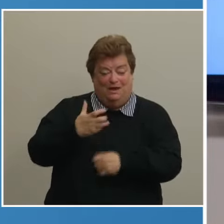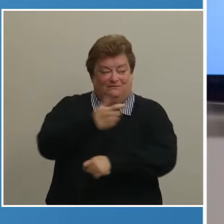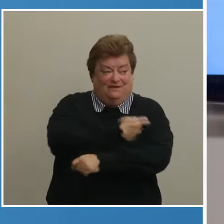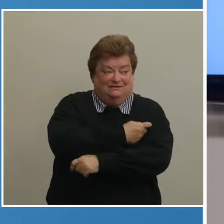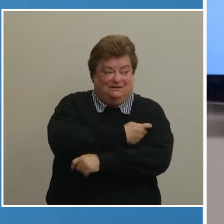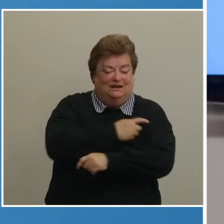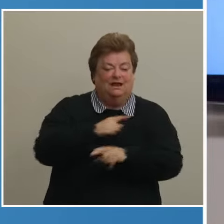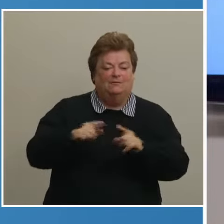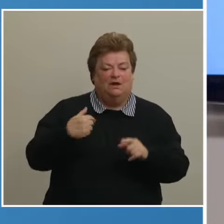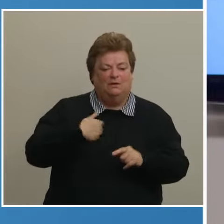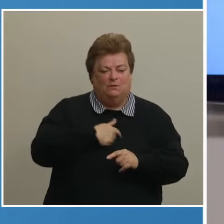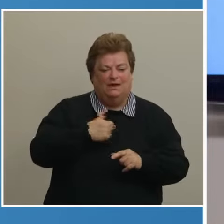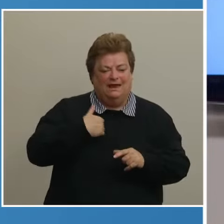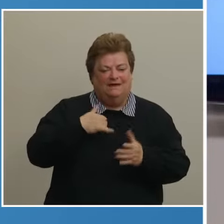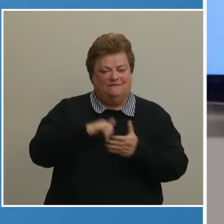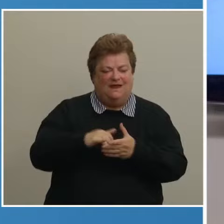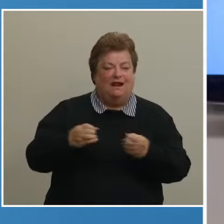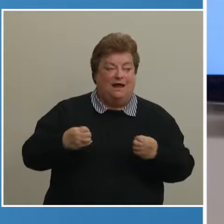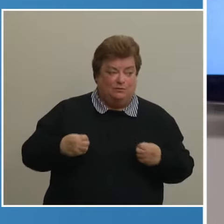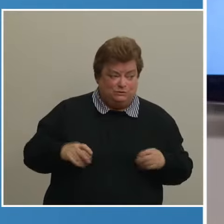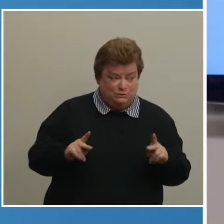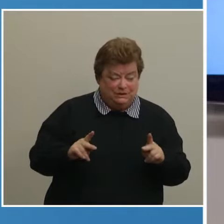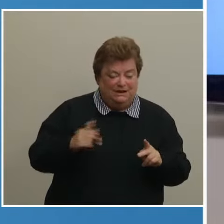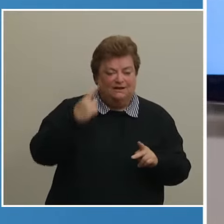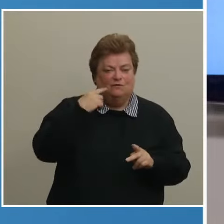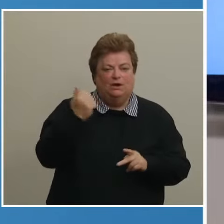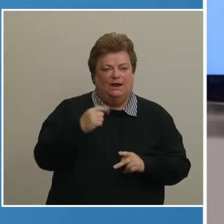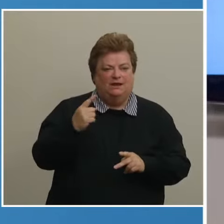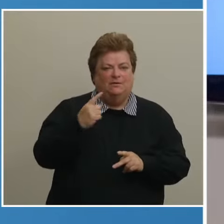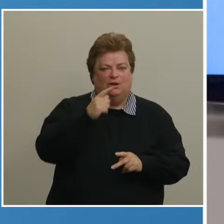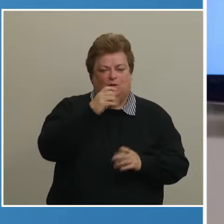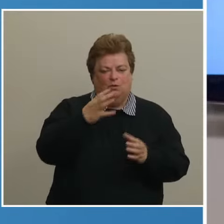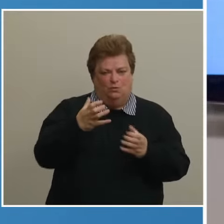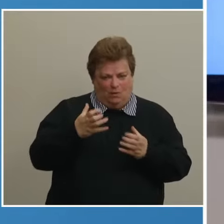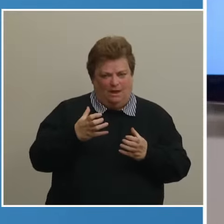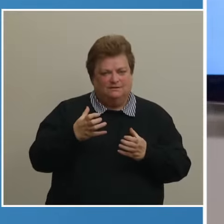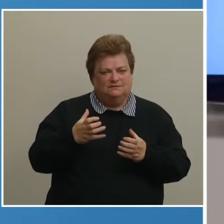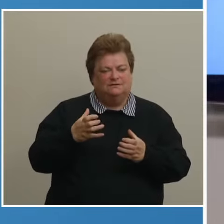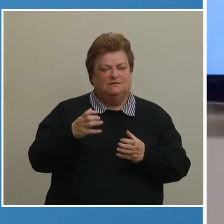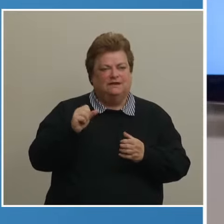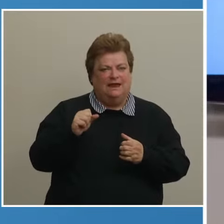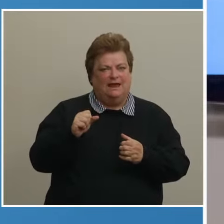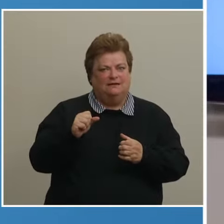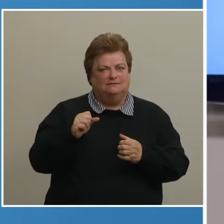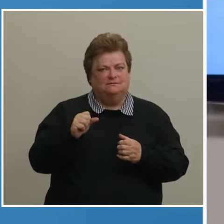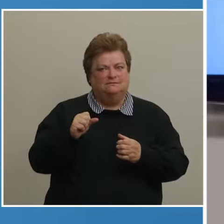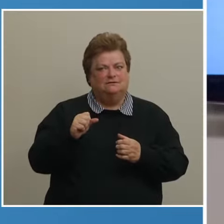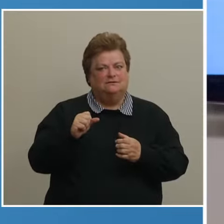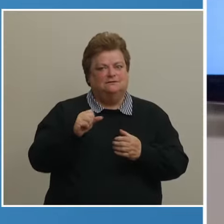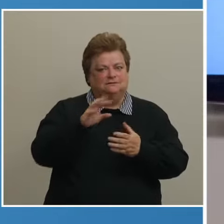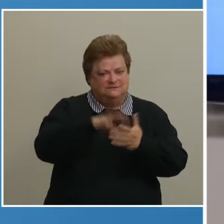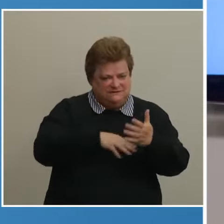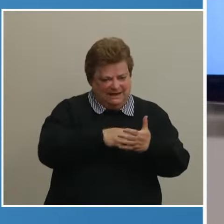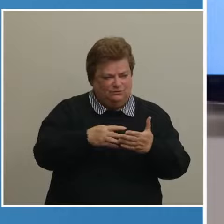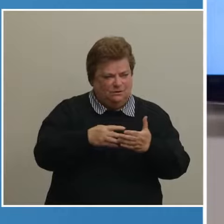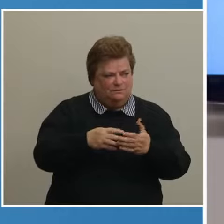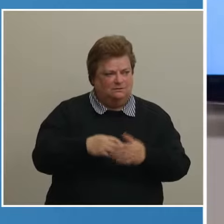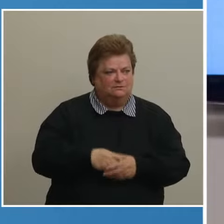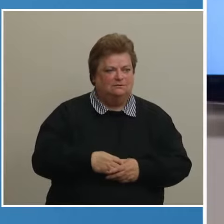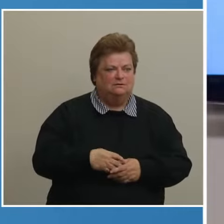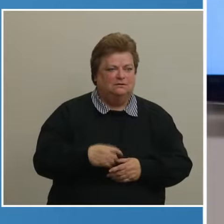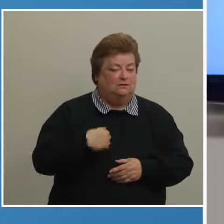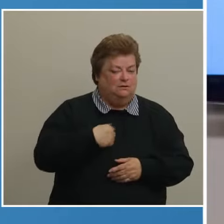but we have an opportunity for anyone who wants to be vaccinated to reach out and get scheduled. We could always use